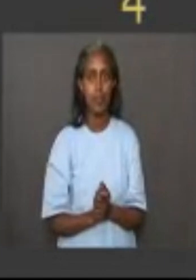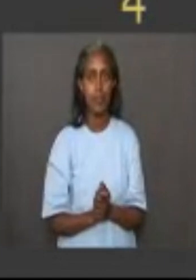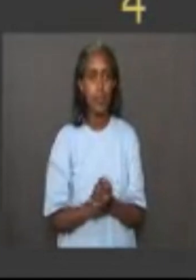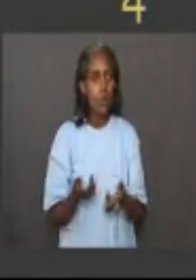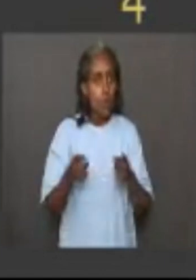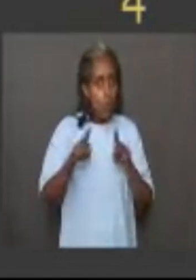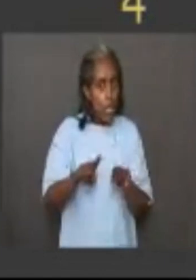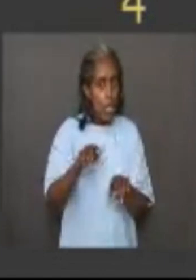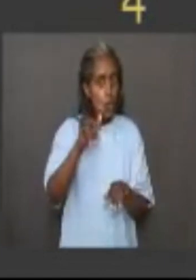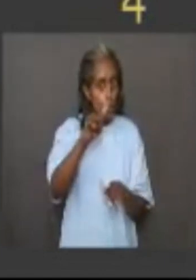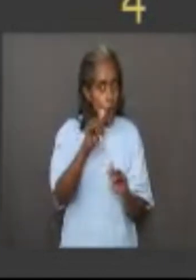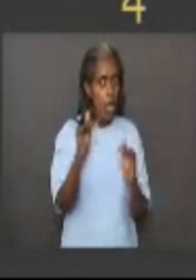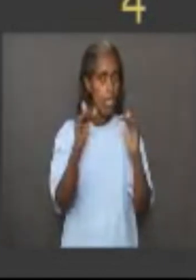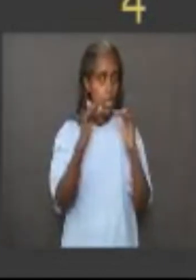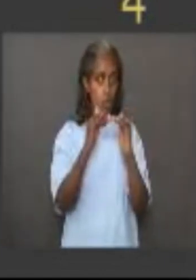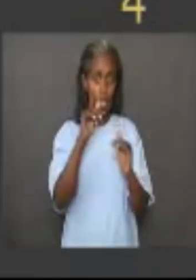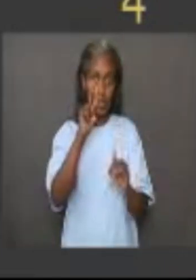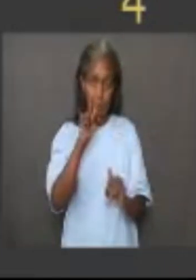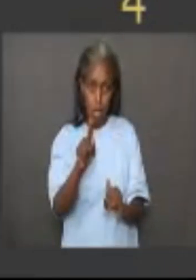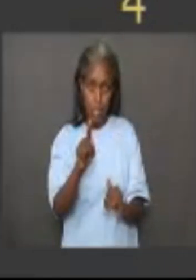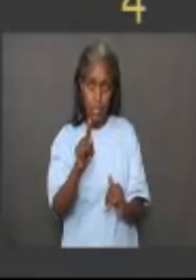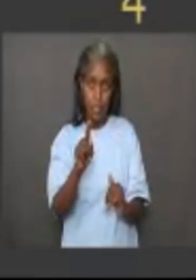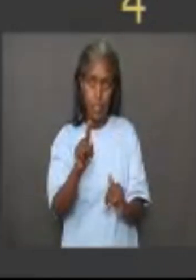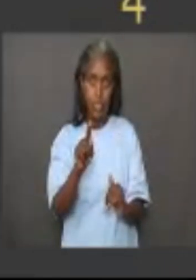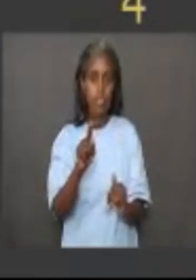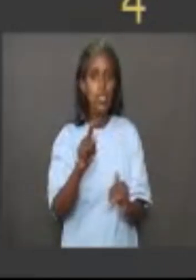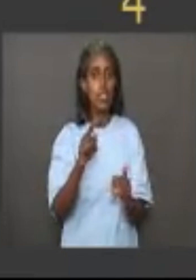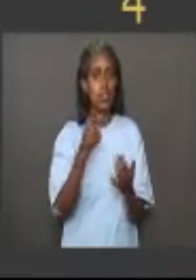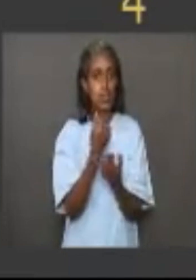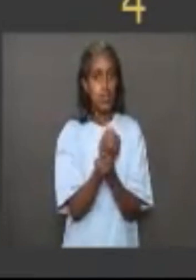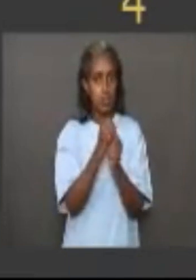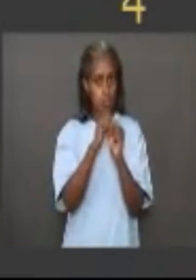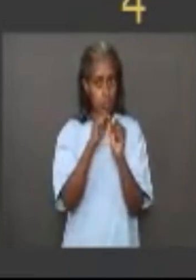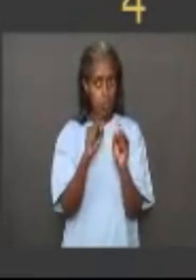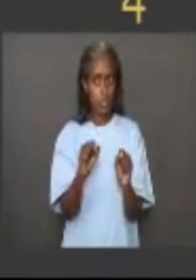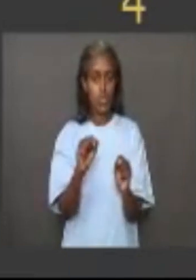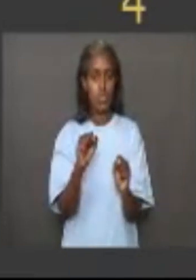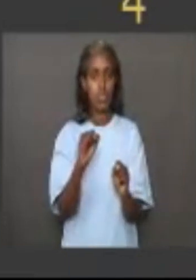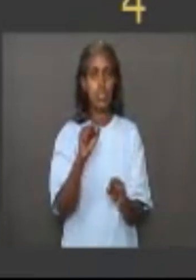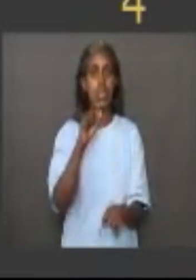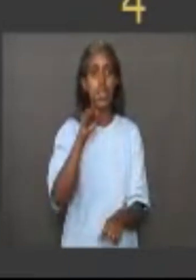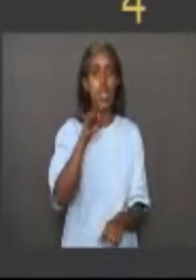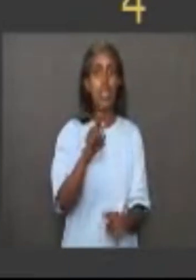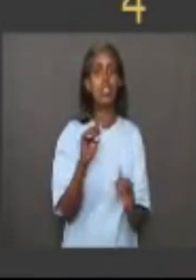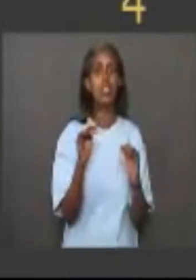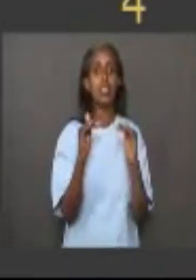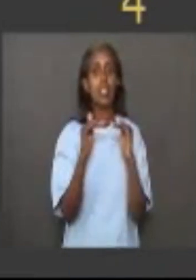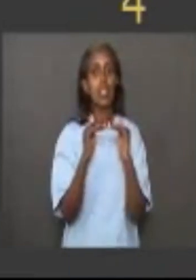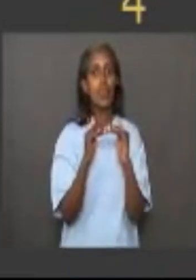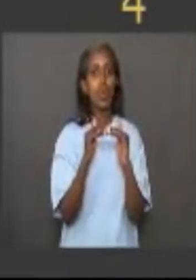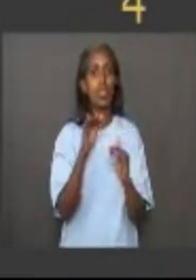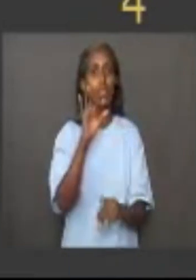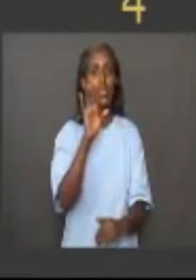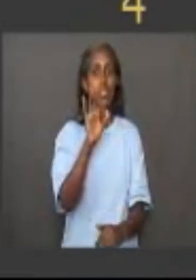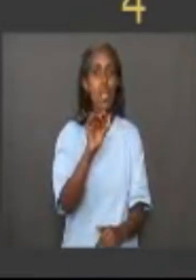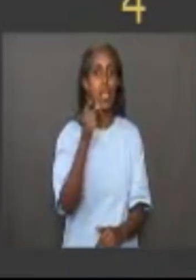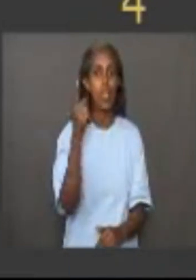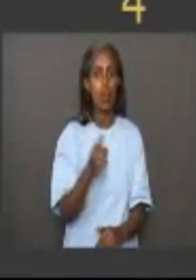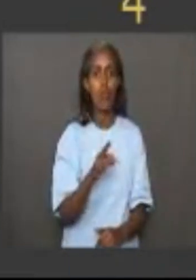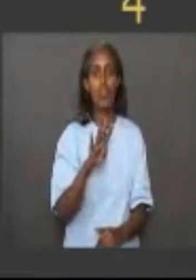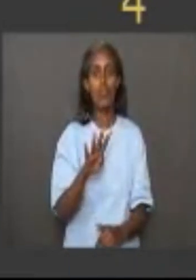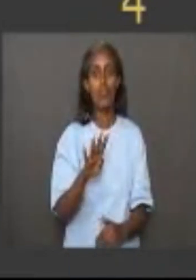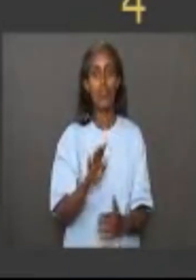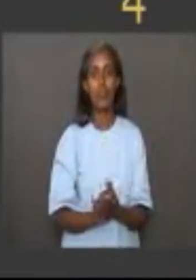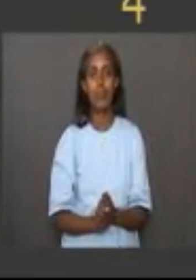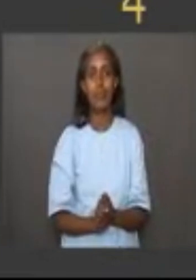When y equals 1, its solution is x equals 9 over